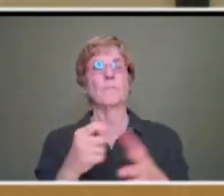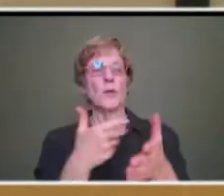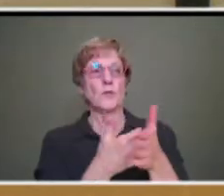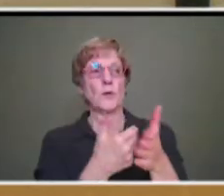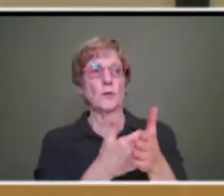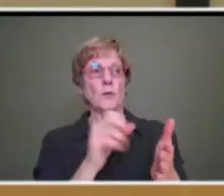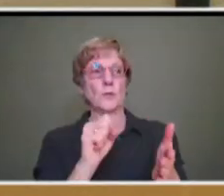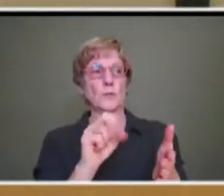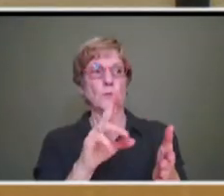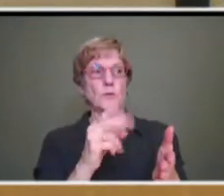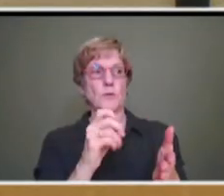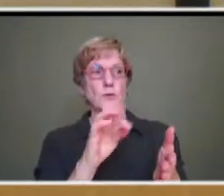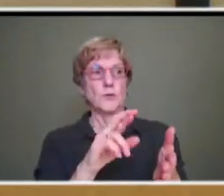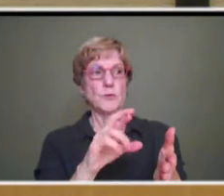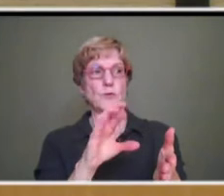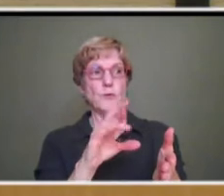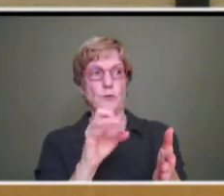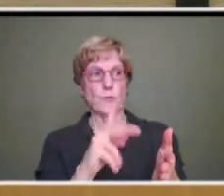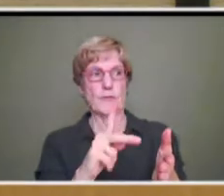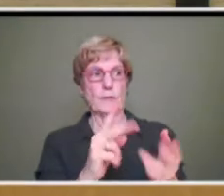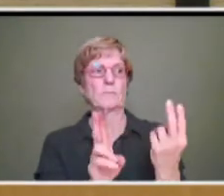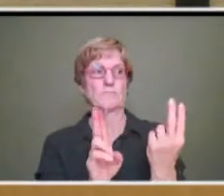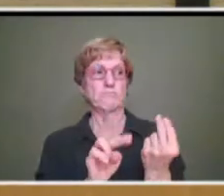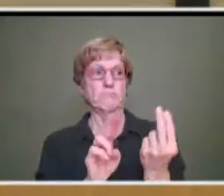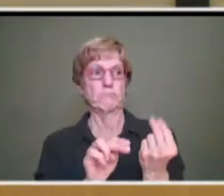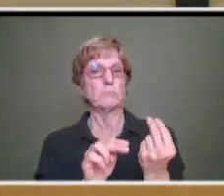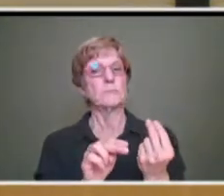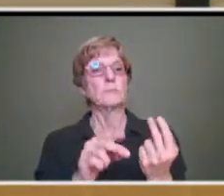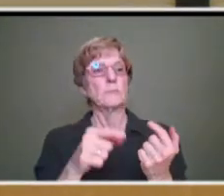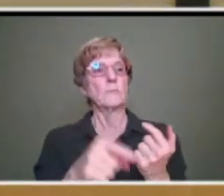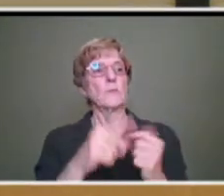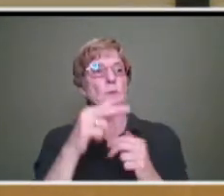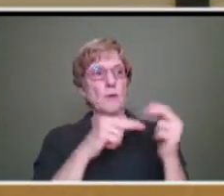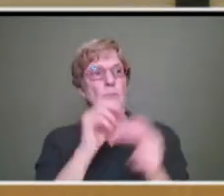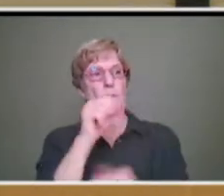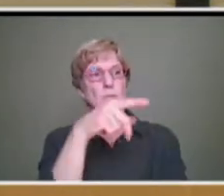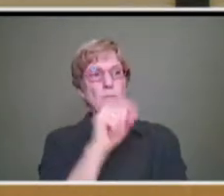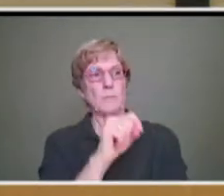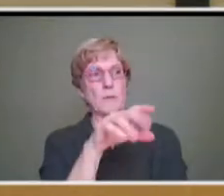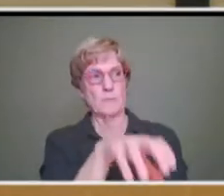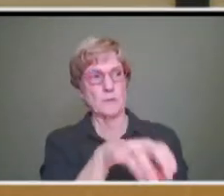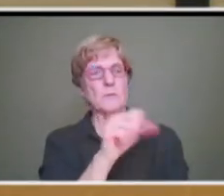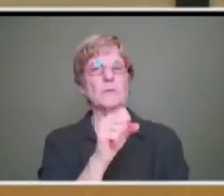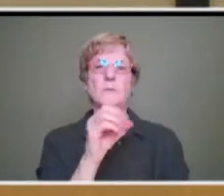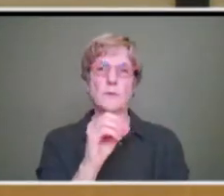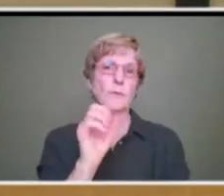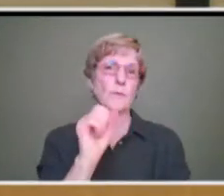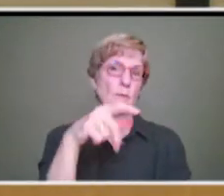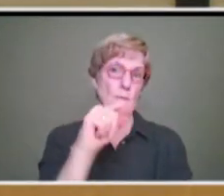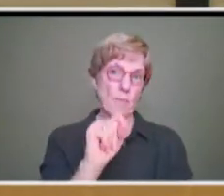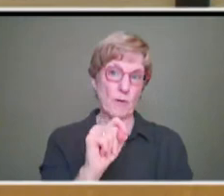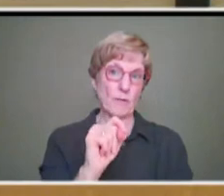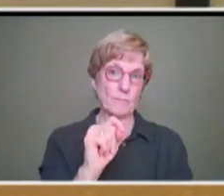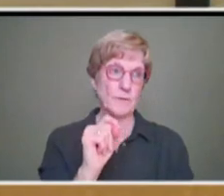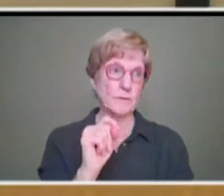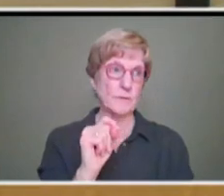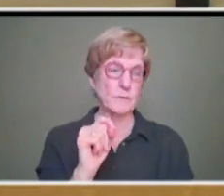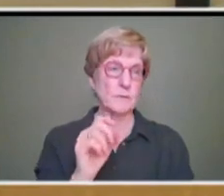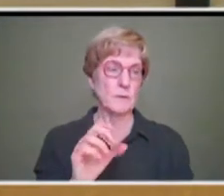Creek a full-lane highway where you can build the apartments so there are apartments on